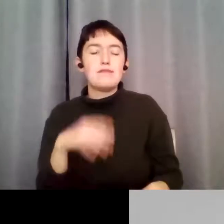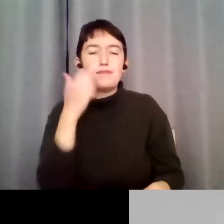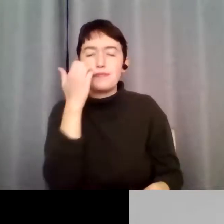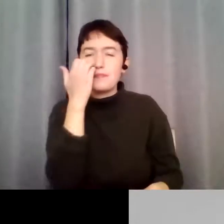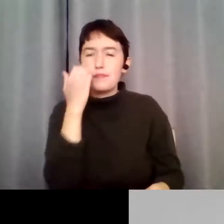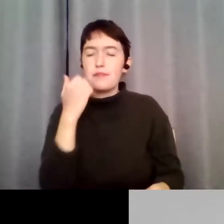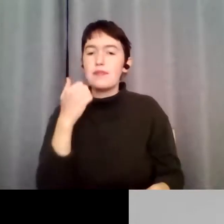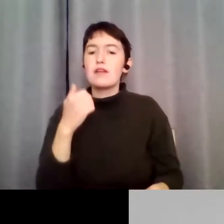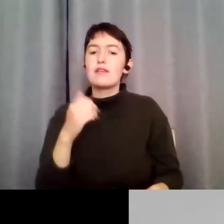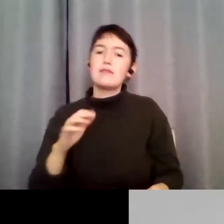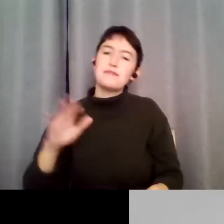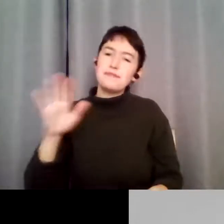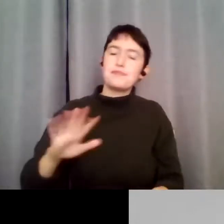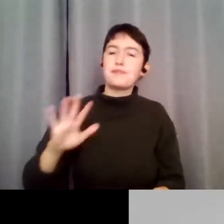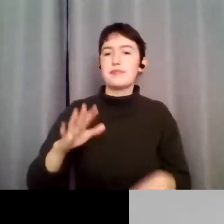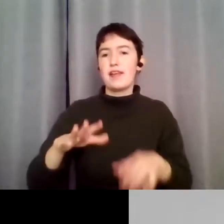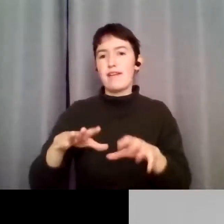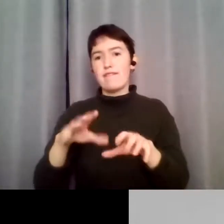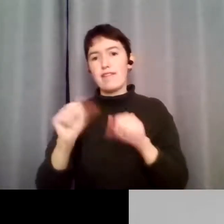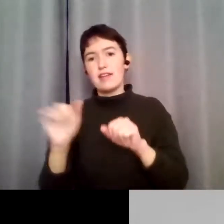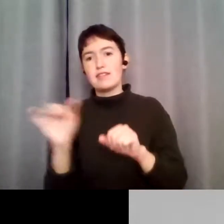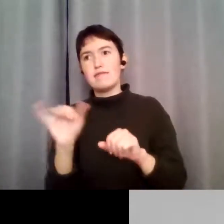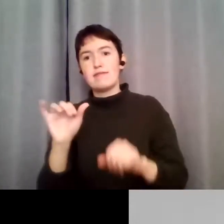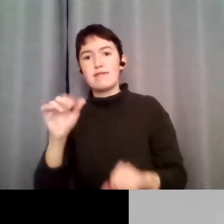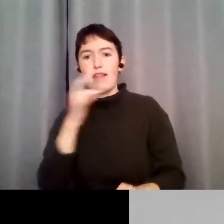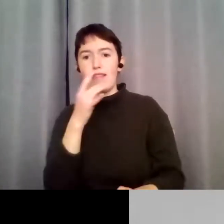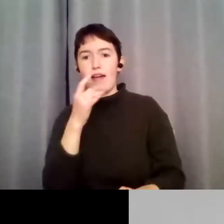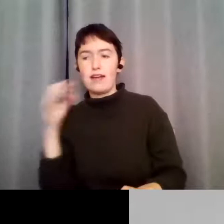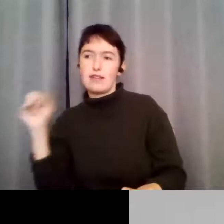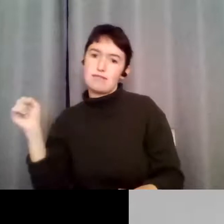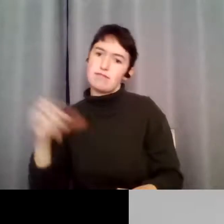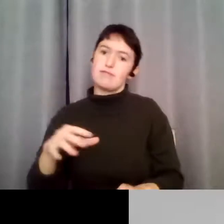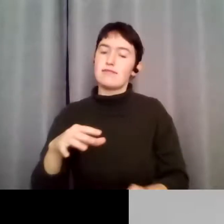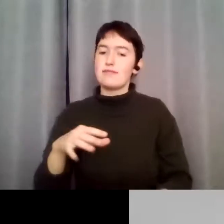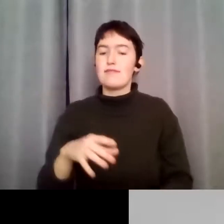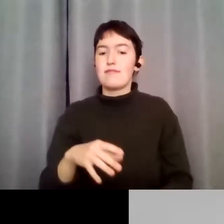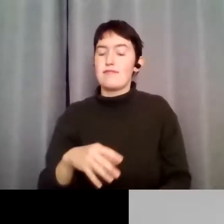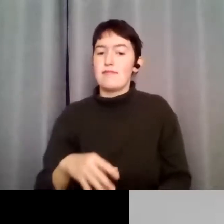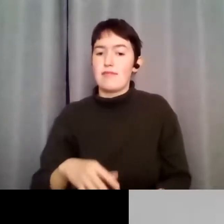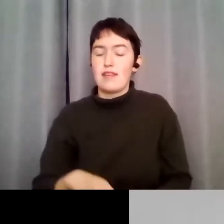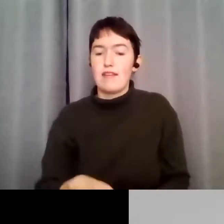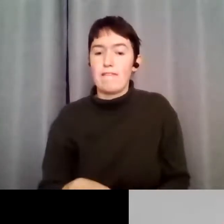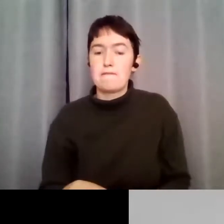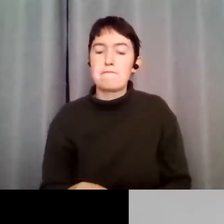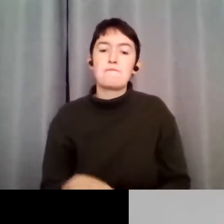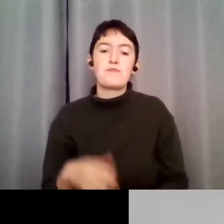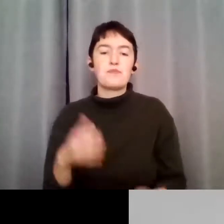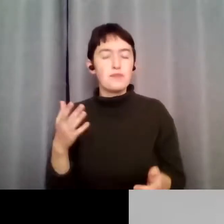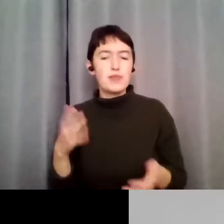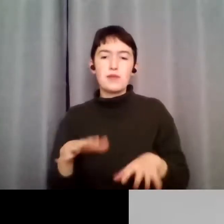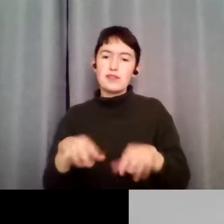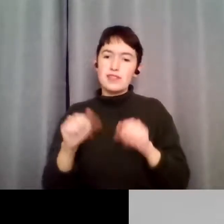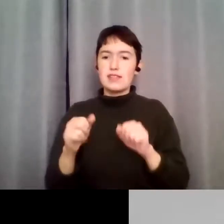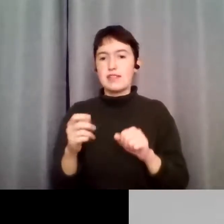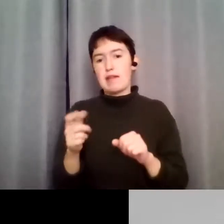fast as light travels, but then, you know, sometimes it takes a little while for that to get sent around to where it needs to